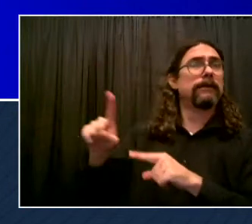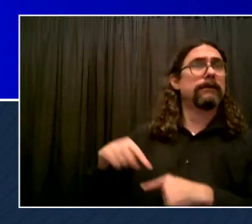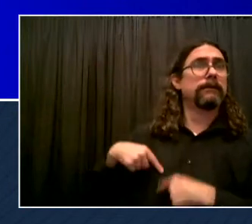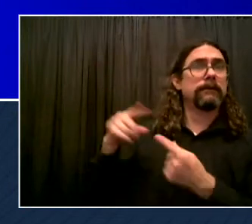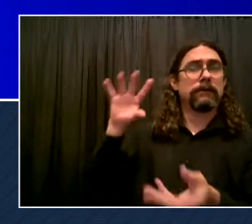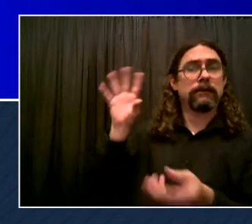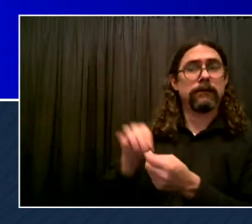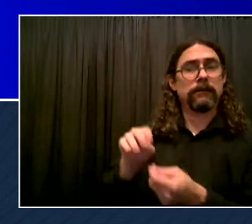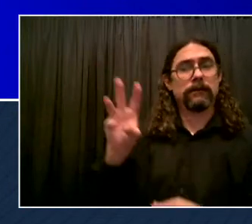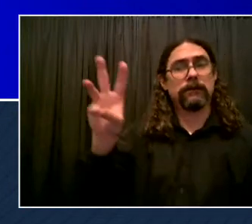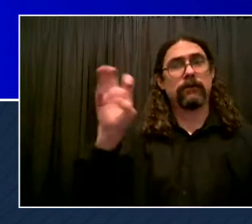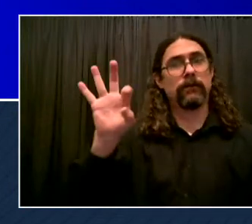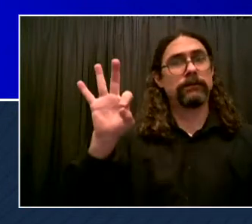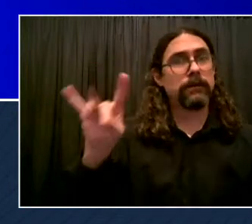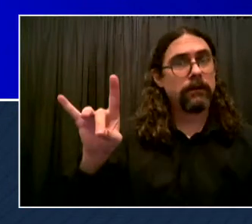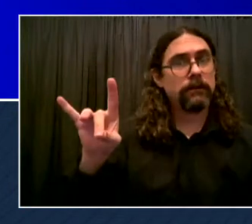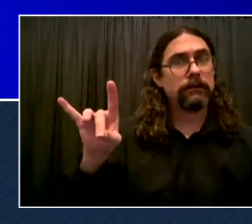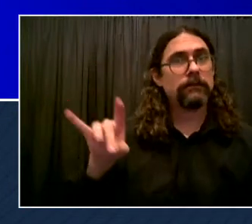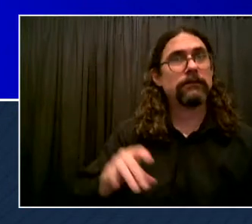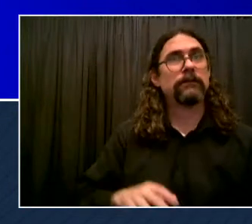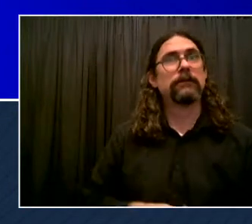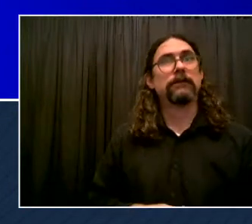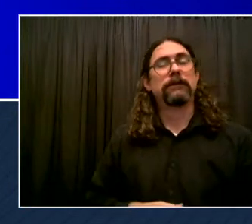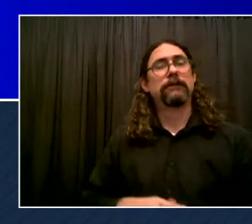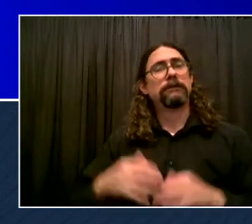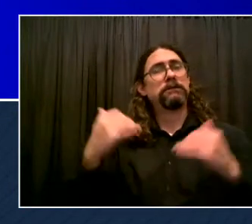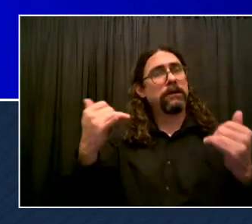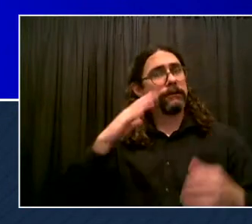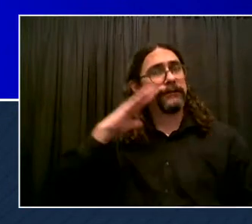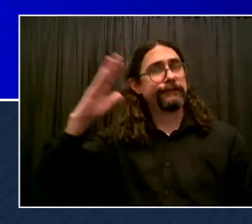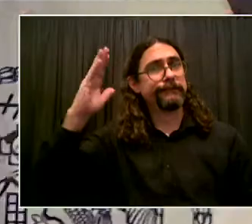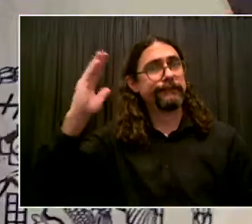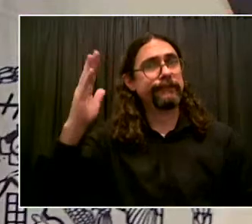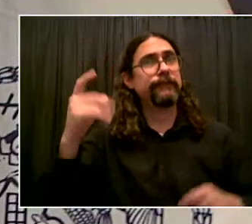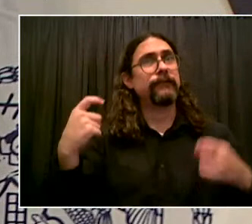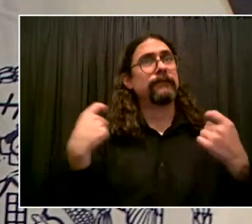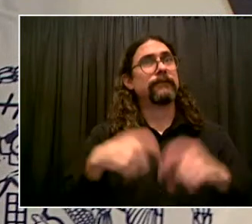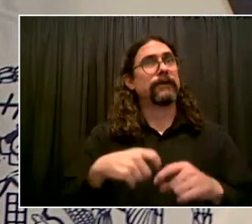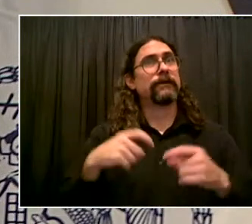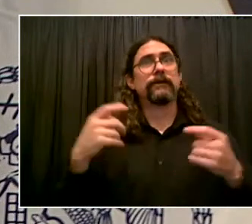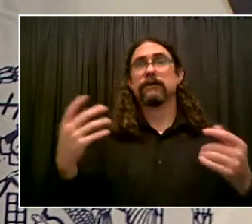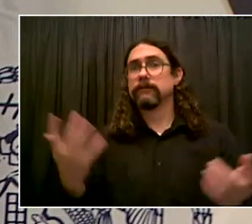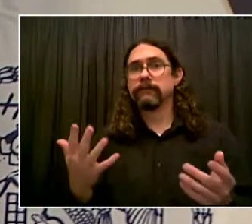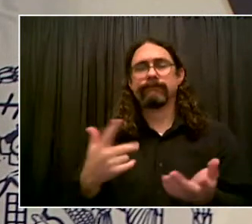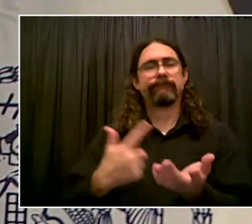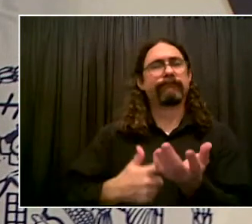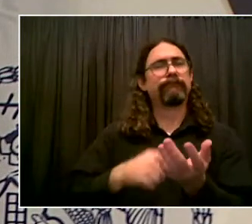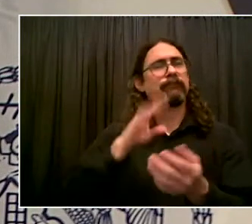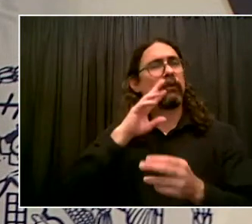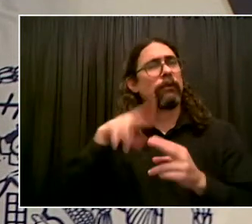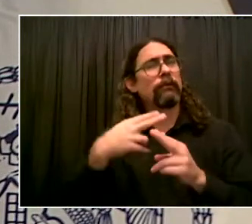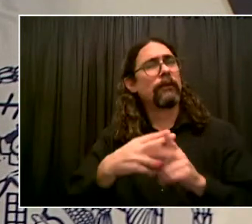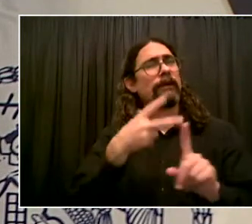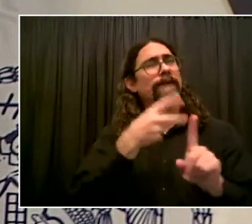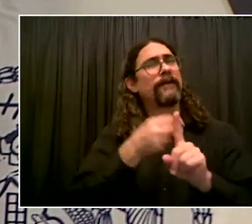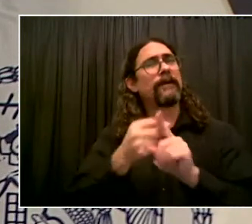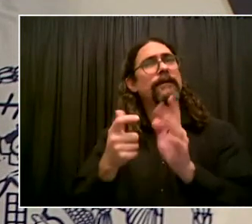Few words in Spanish about the vaccine mandate and our public employees stepping up and getting vaccinated.